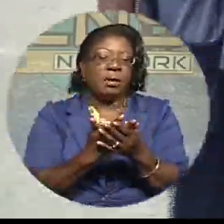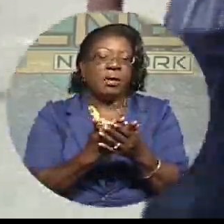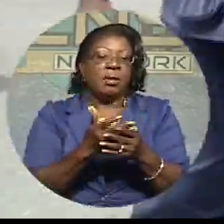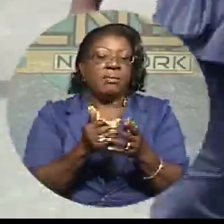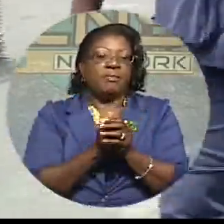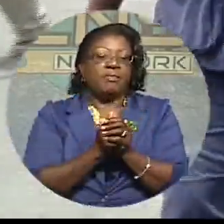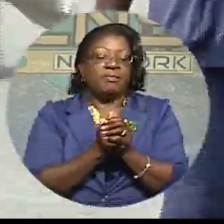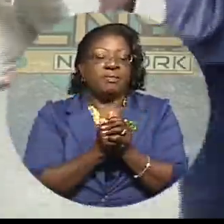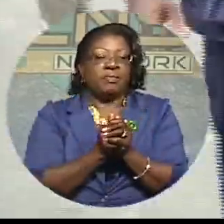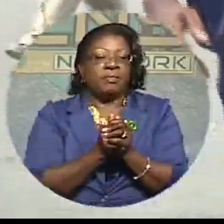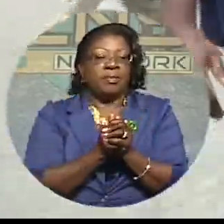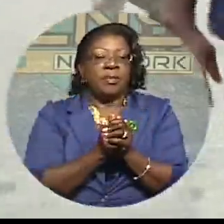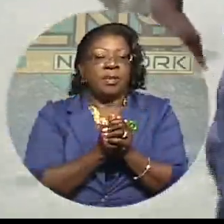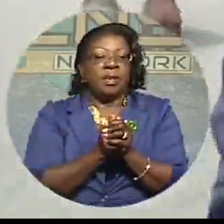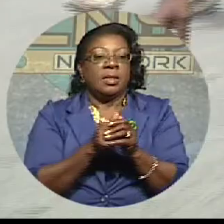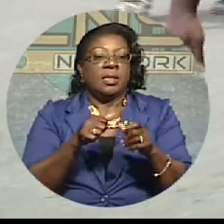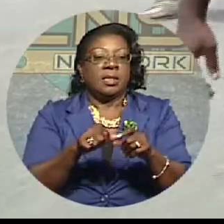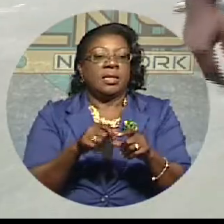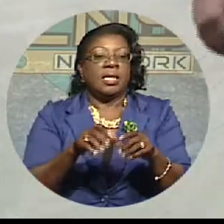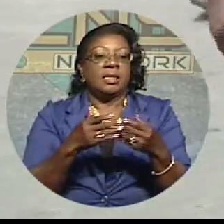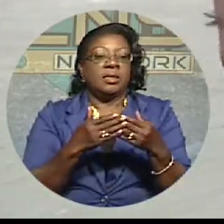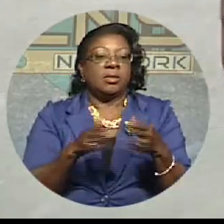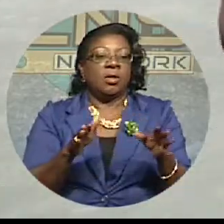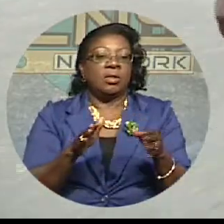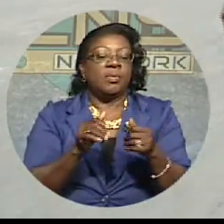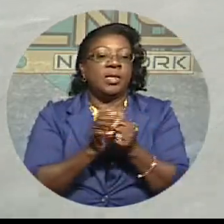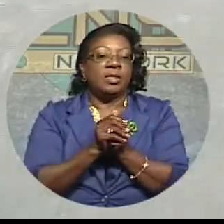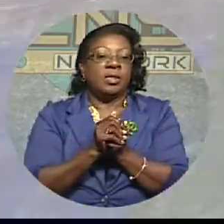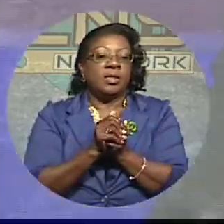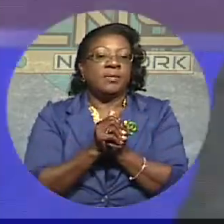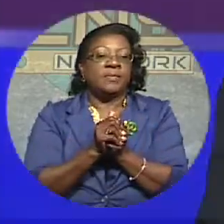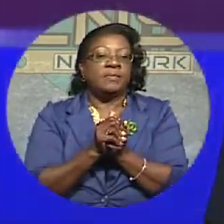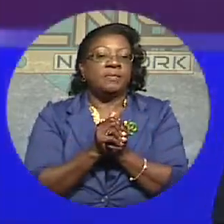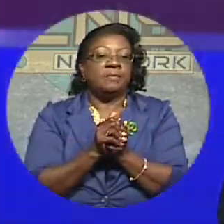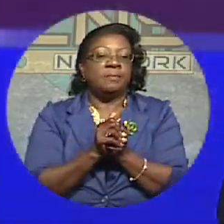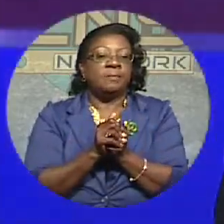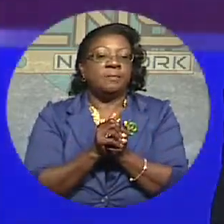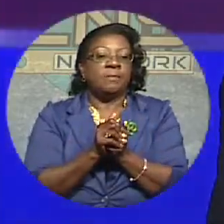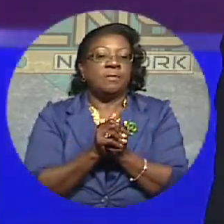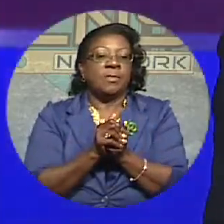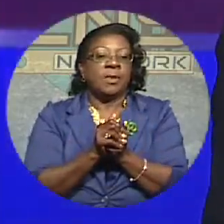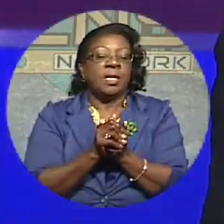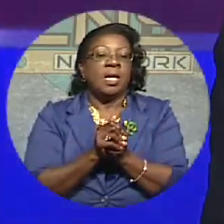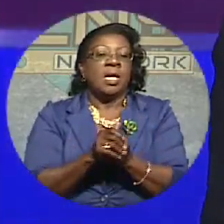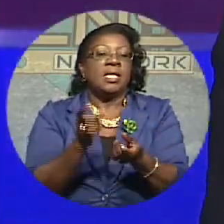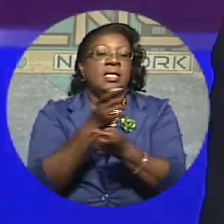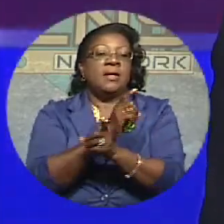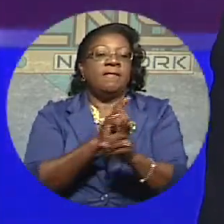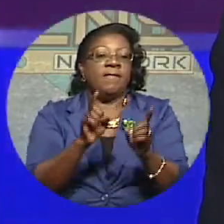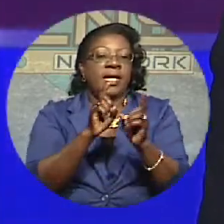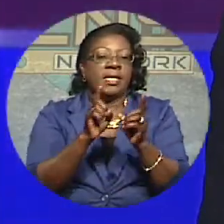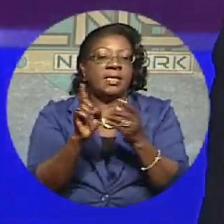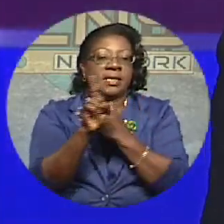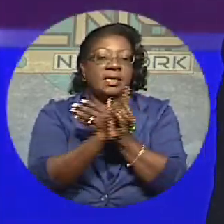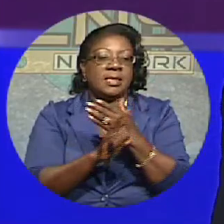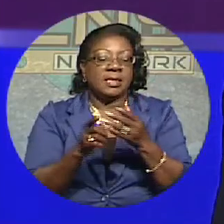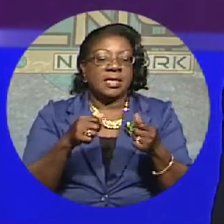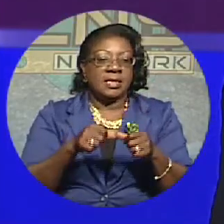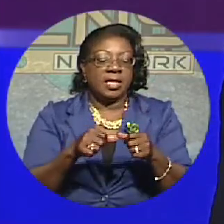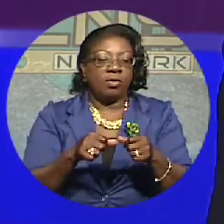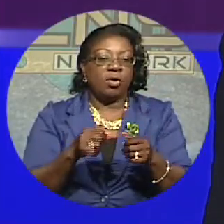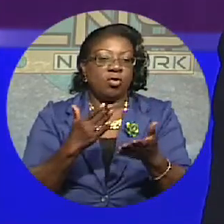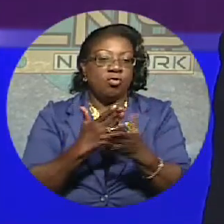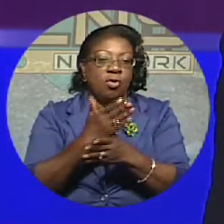to be filed by prosecutors. This case has also been adjourned. And the defense completed its cross-examination today